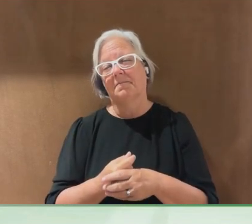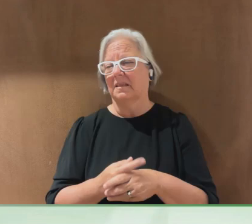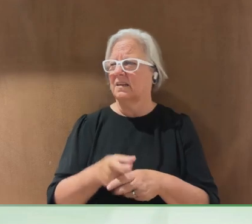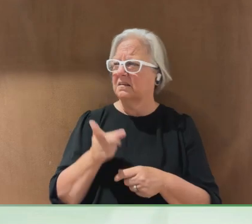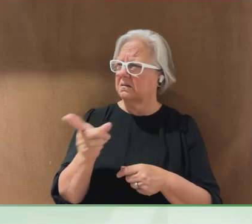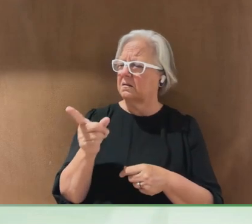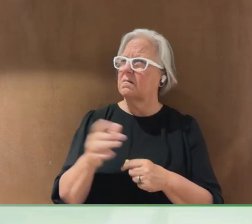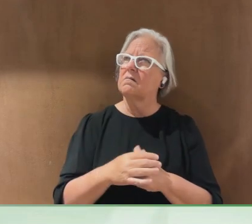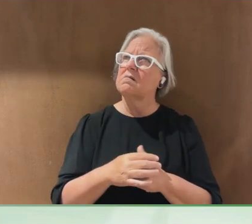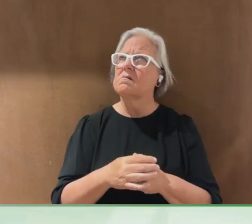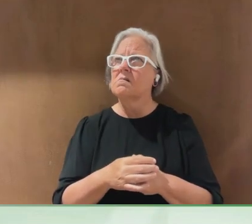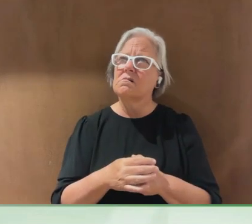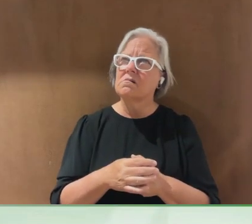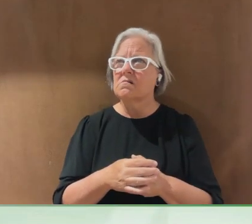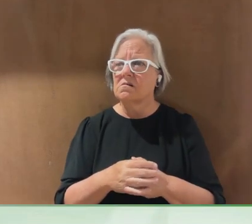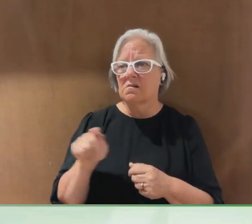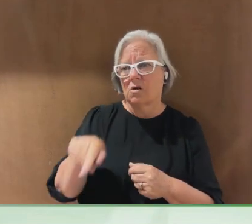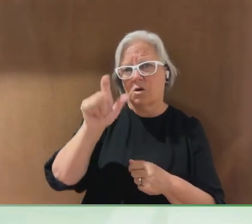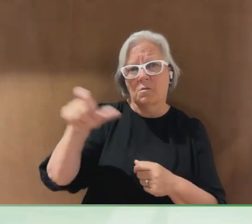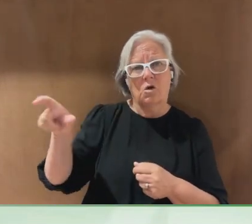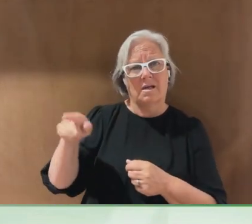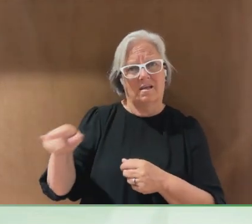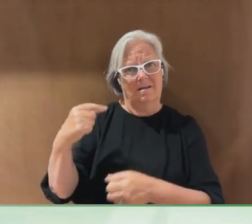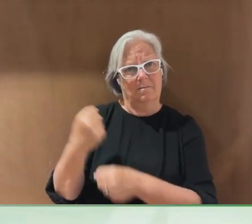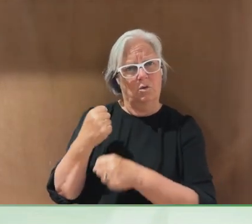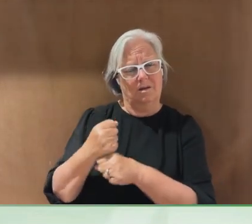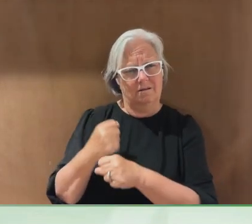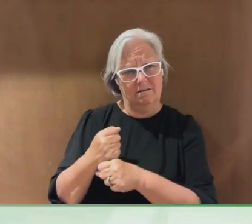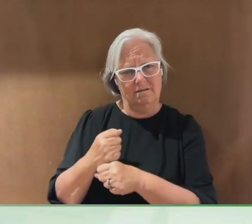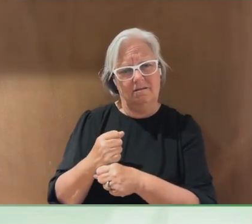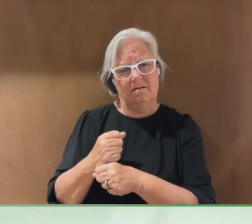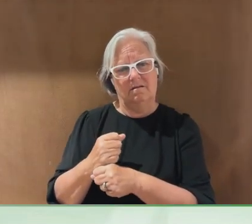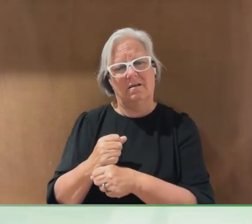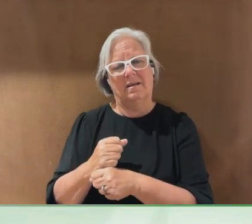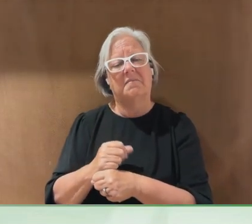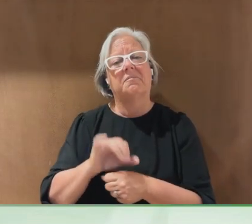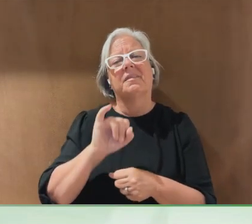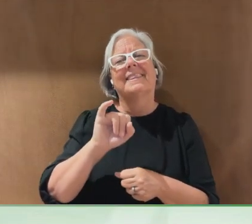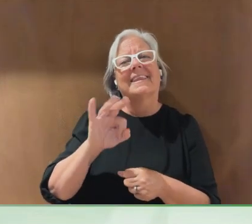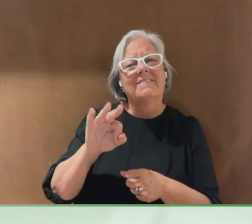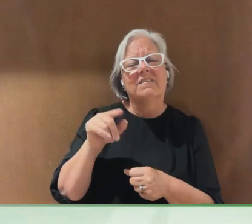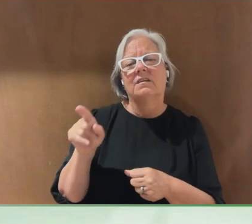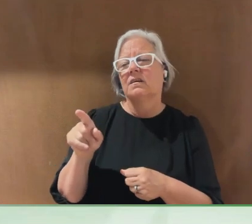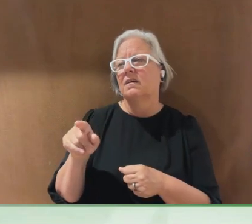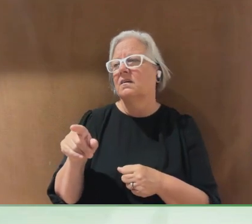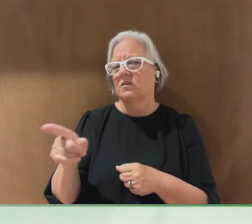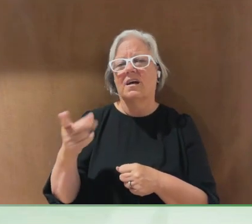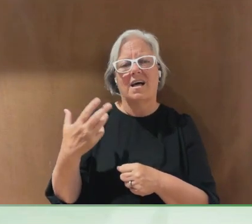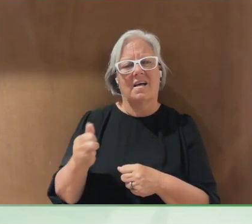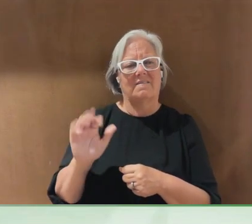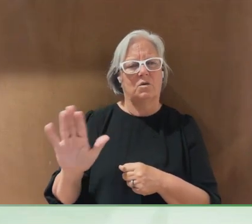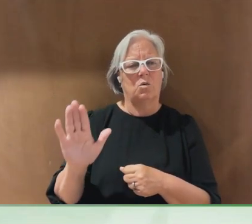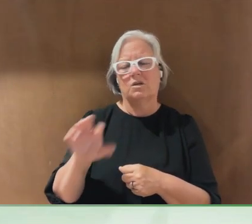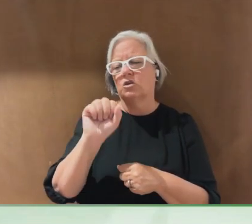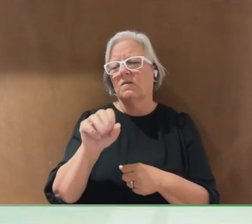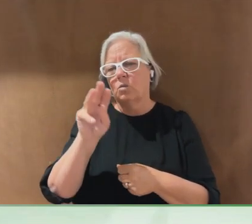of the employer is there to make sure that, as I said, if you procure any software which is working with AI,